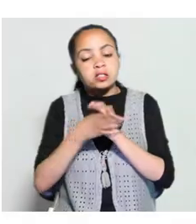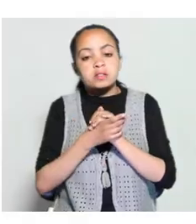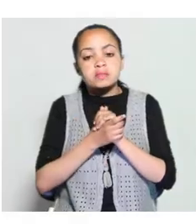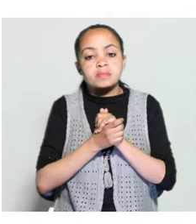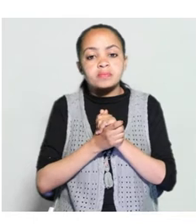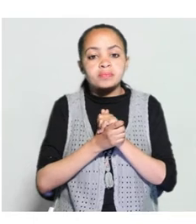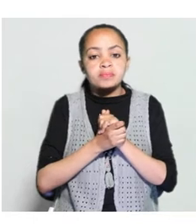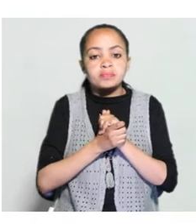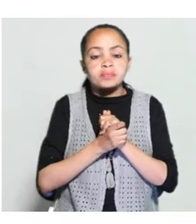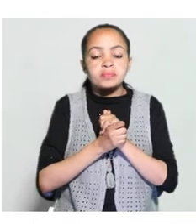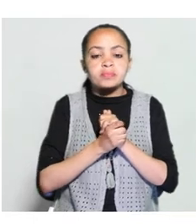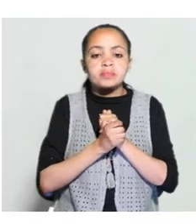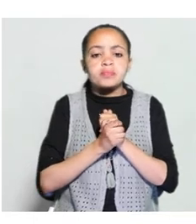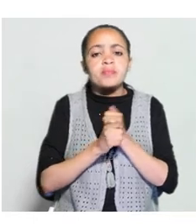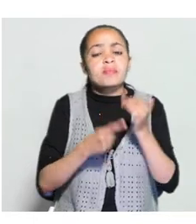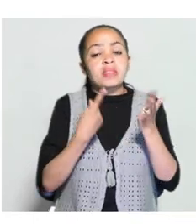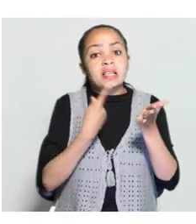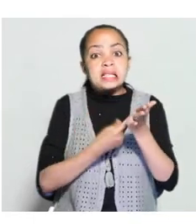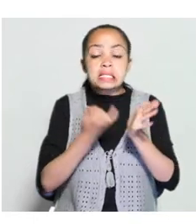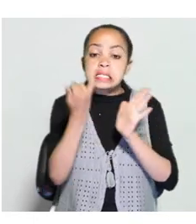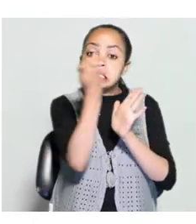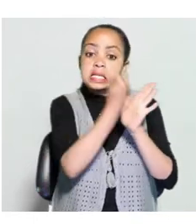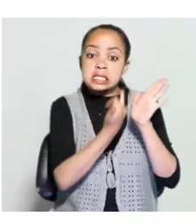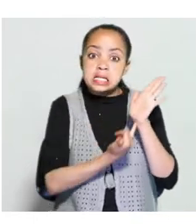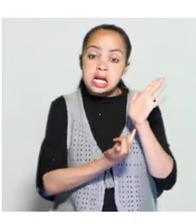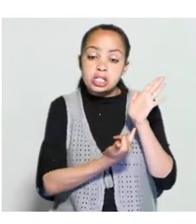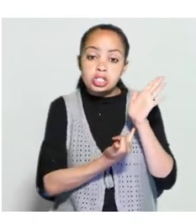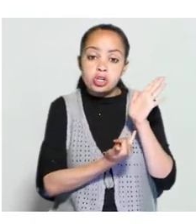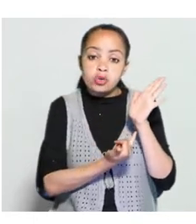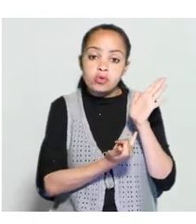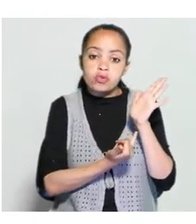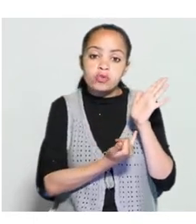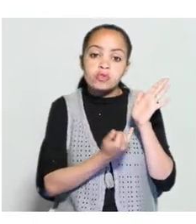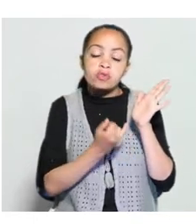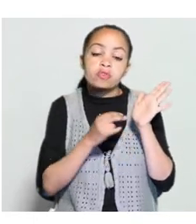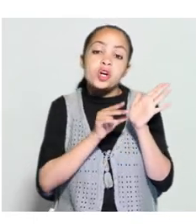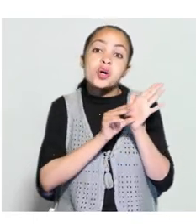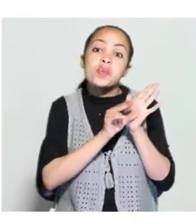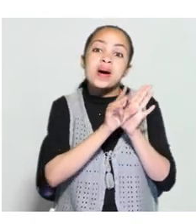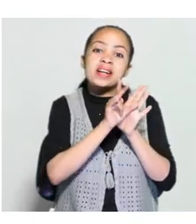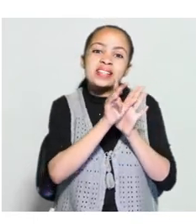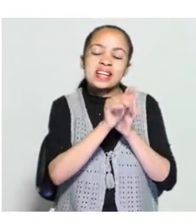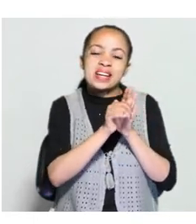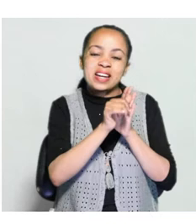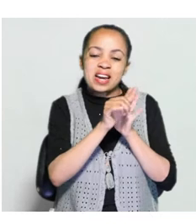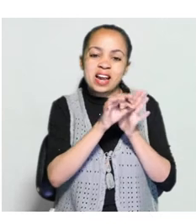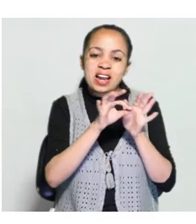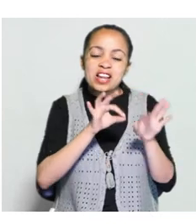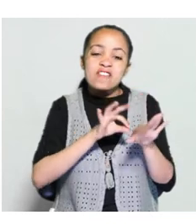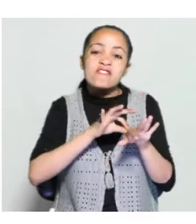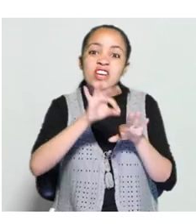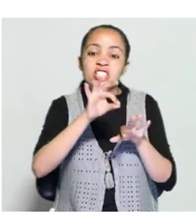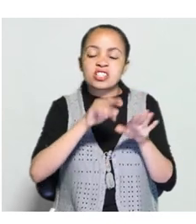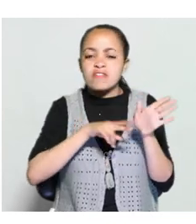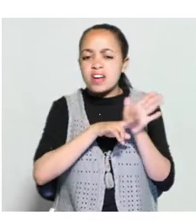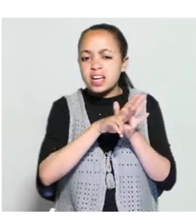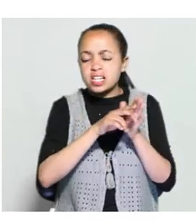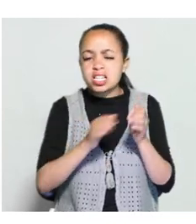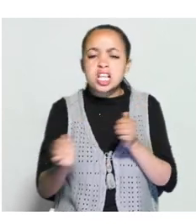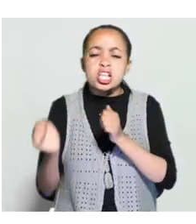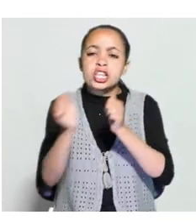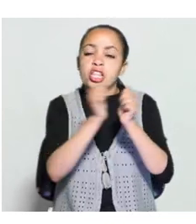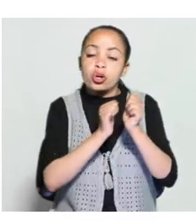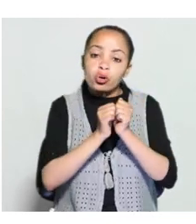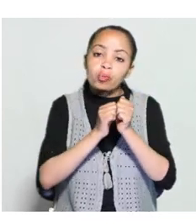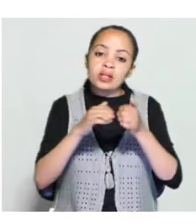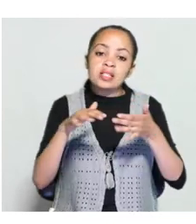virus. This is the structure of bacteria infecting virus. The commonly